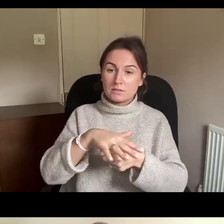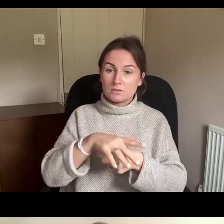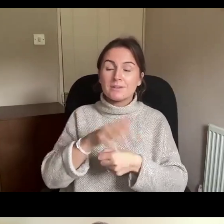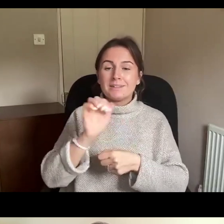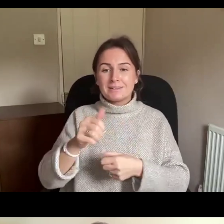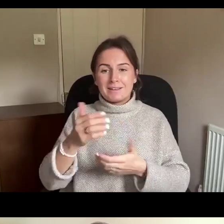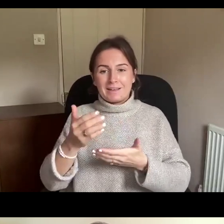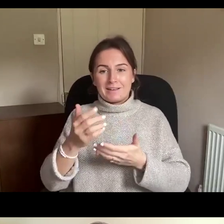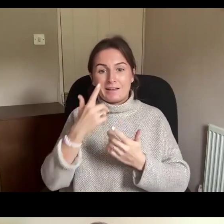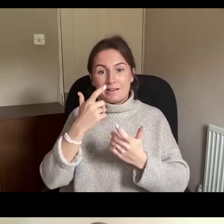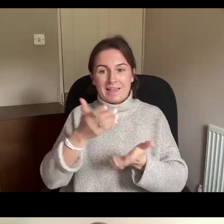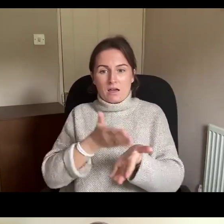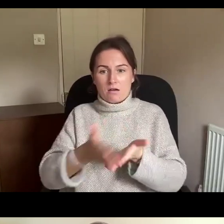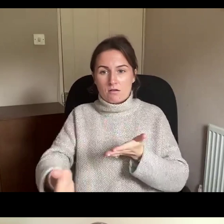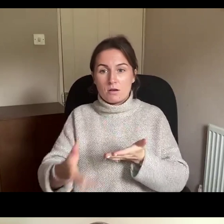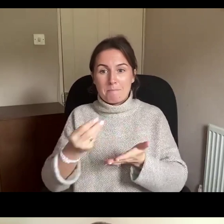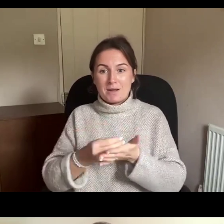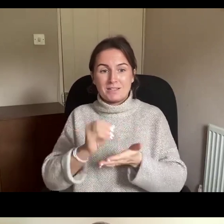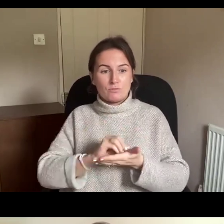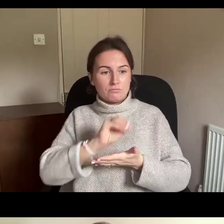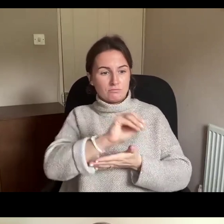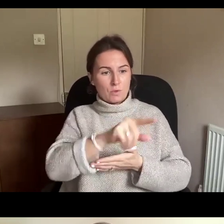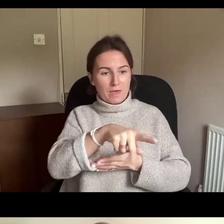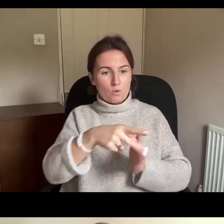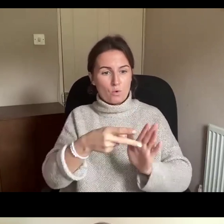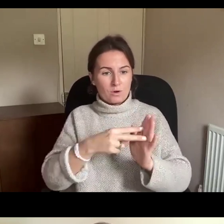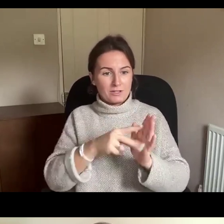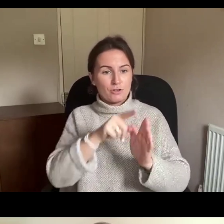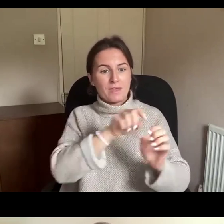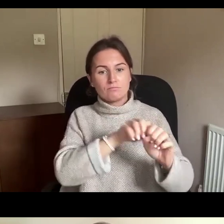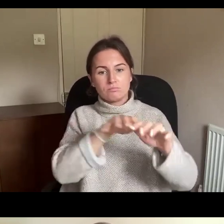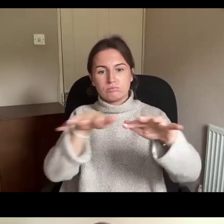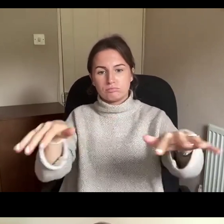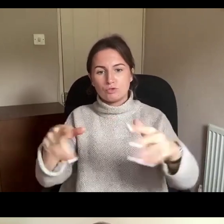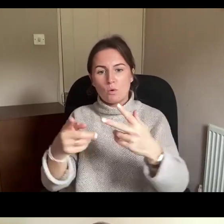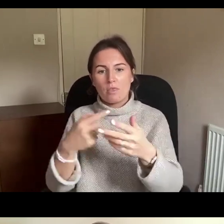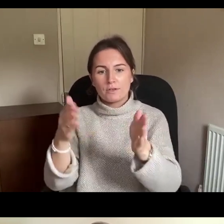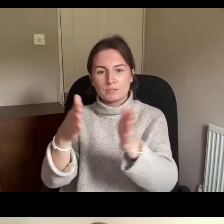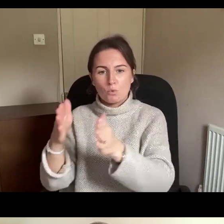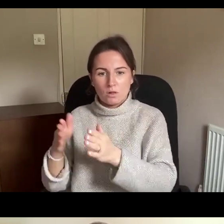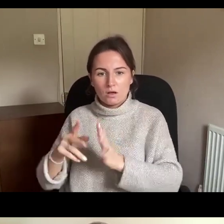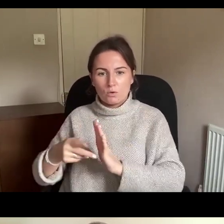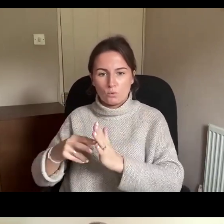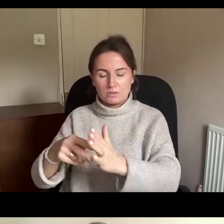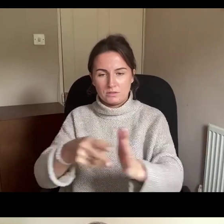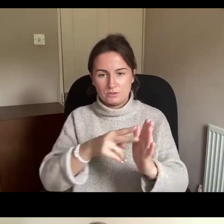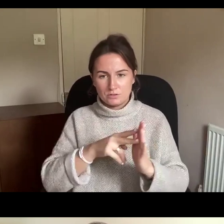this organization, it then gets distributed to these 3 organizations. So that might be a kind of more simple, clear cut.